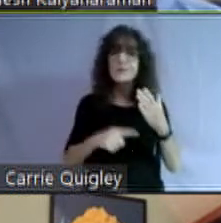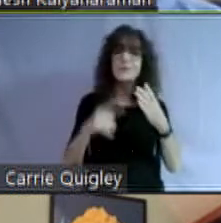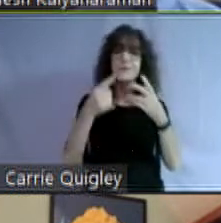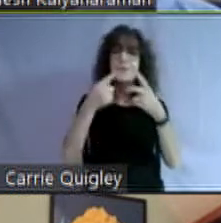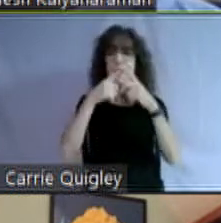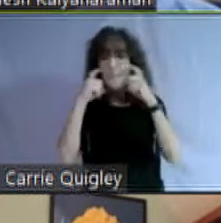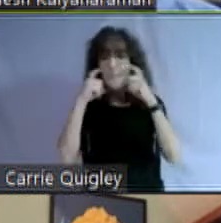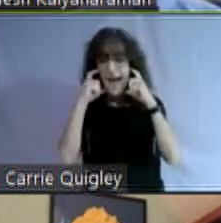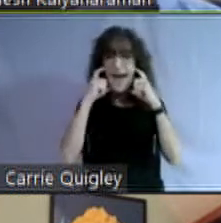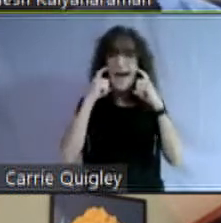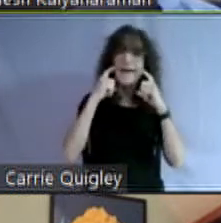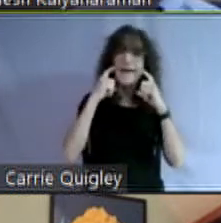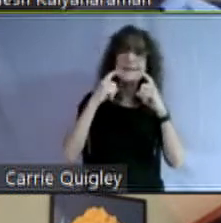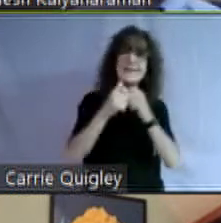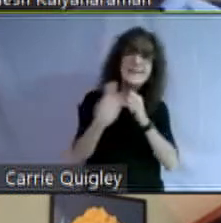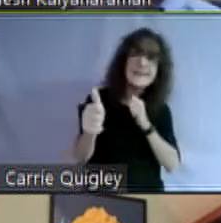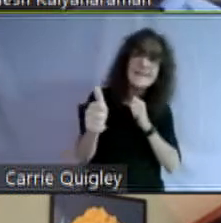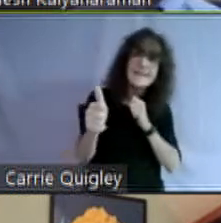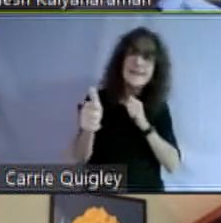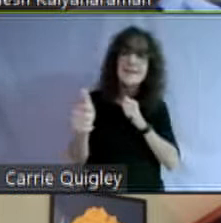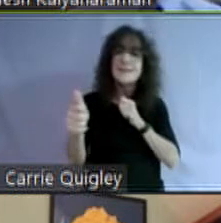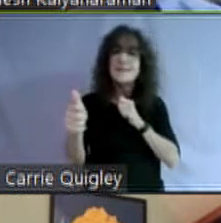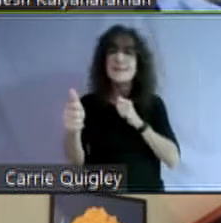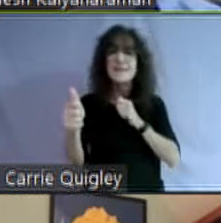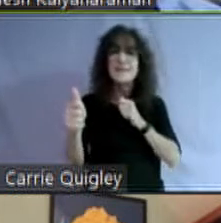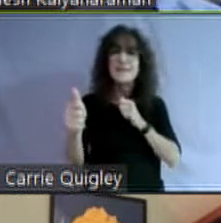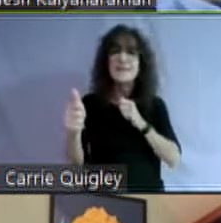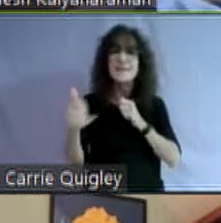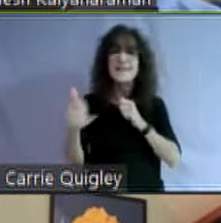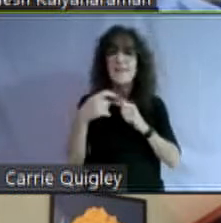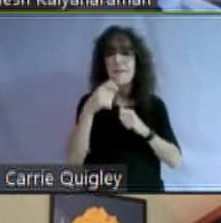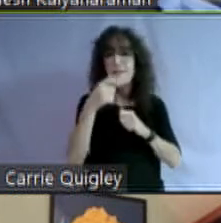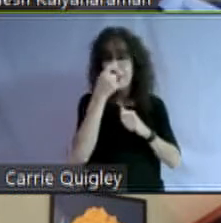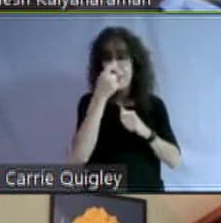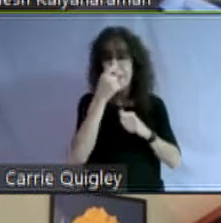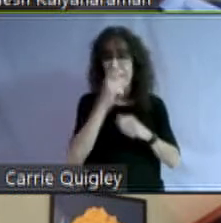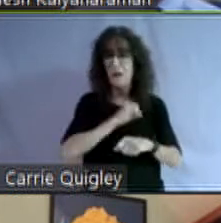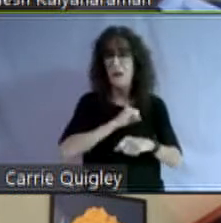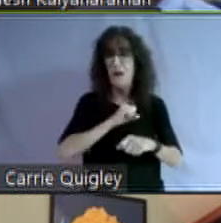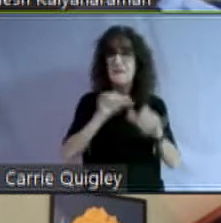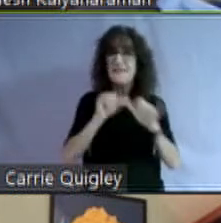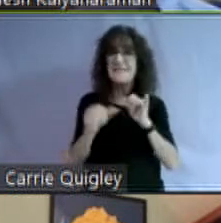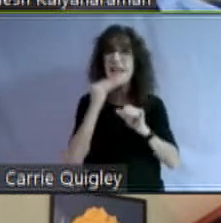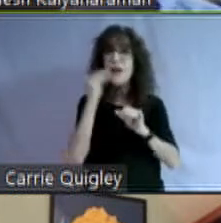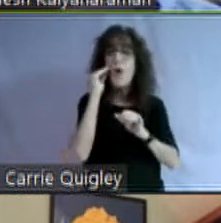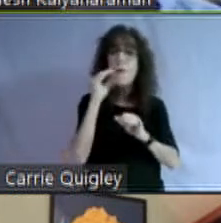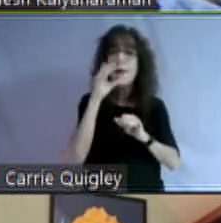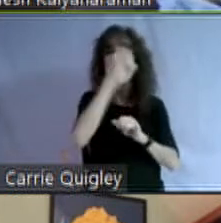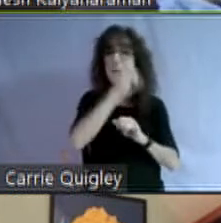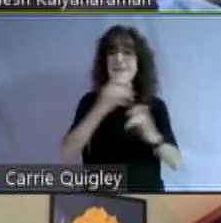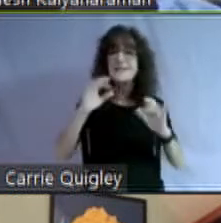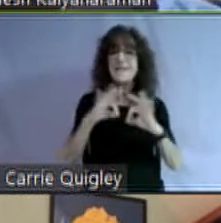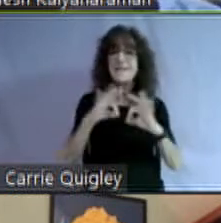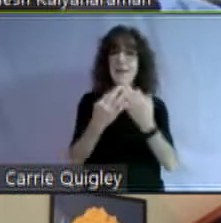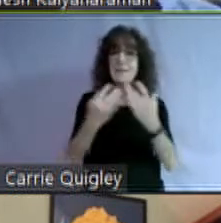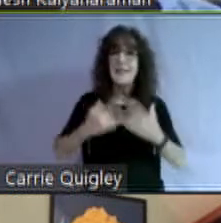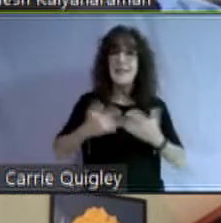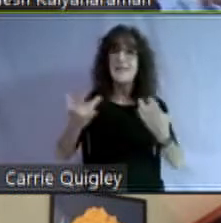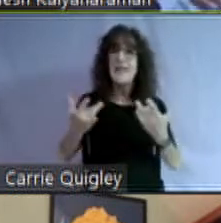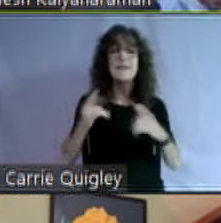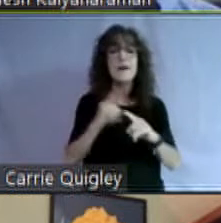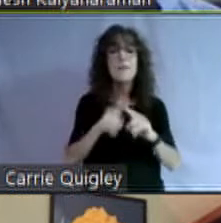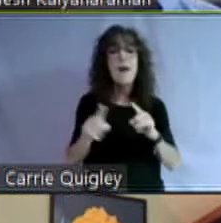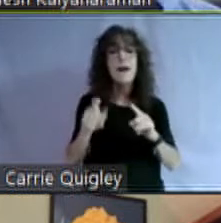distancing and masking, and if you've got a little sniffle or a cough, staying home and missing that gathering. But it's really just